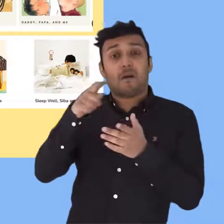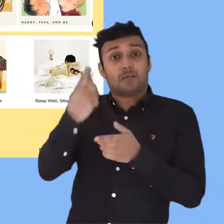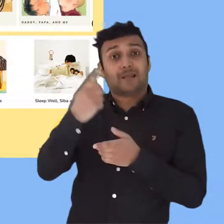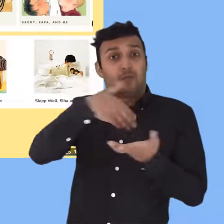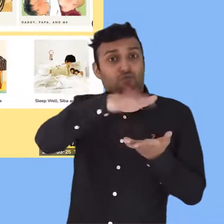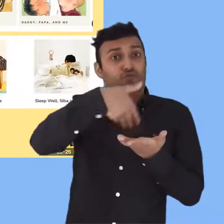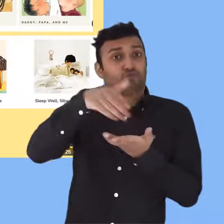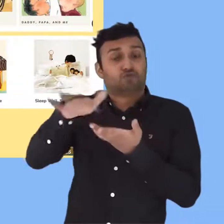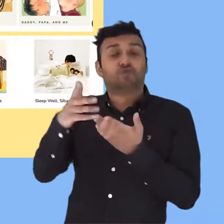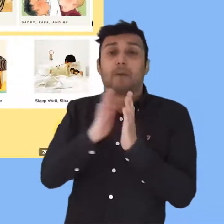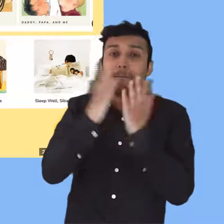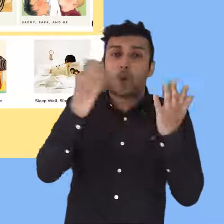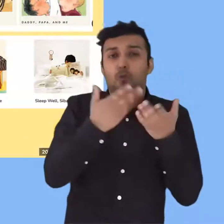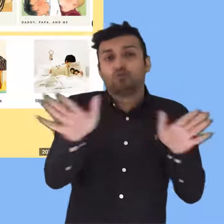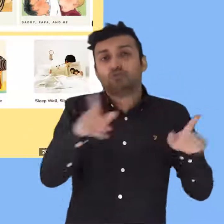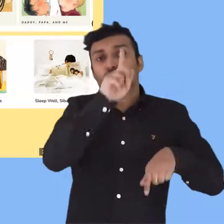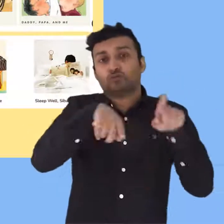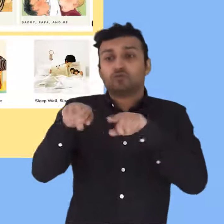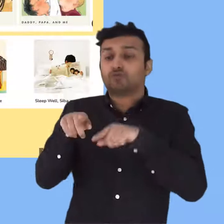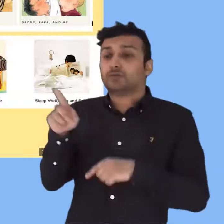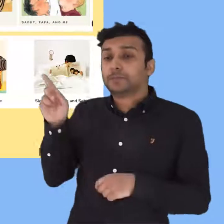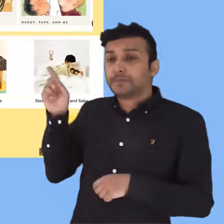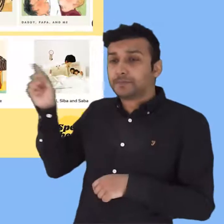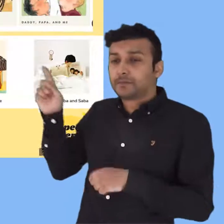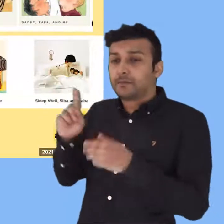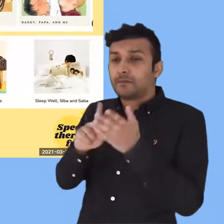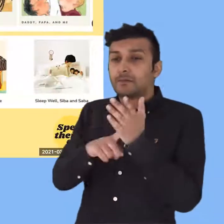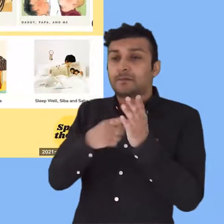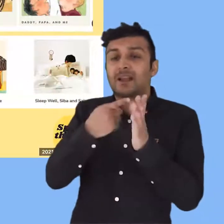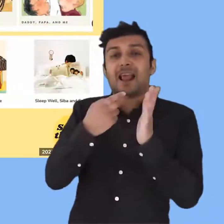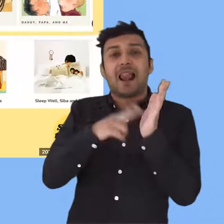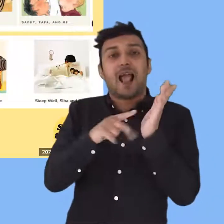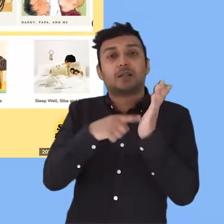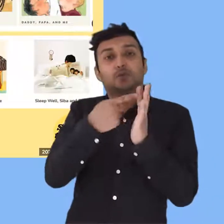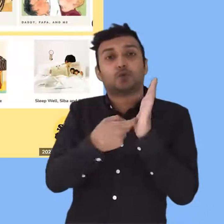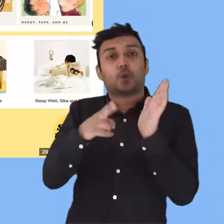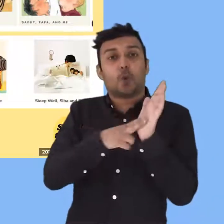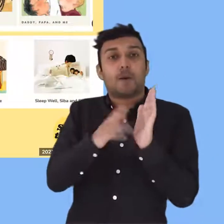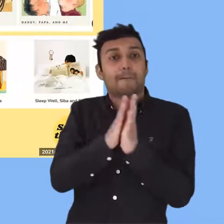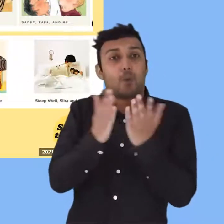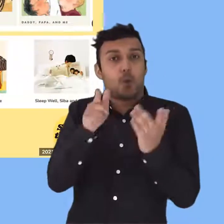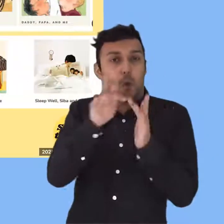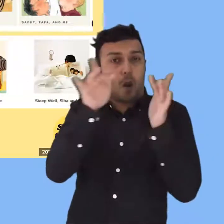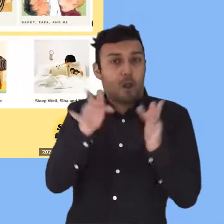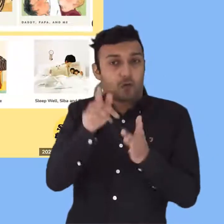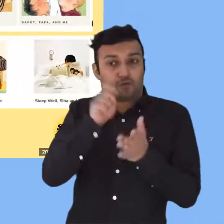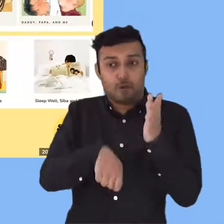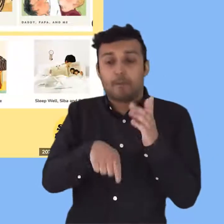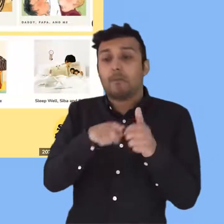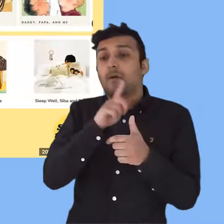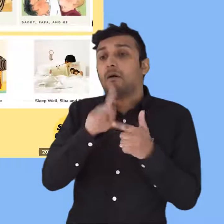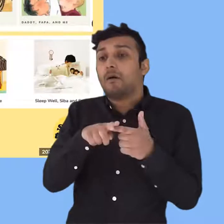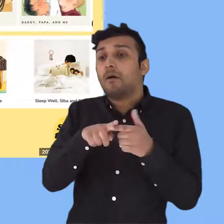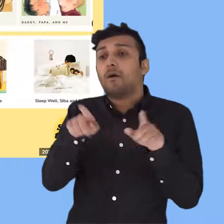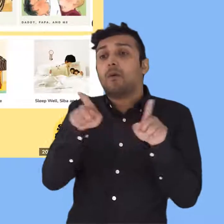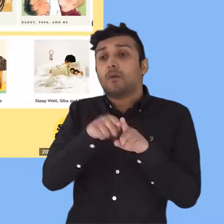sell diverse books. So Lantern Books is an online shop. It's also called Asian